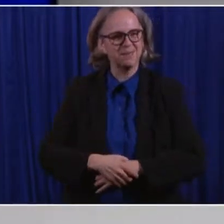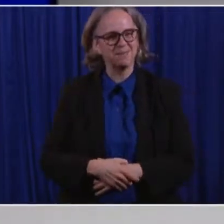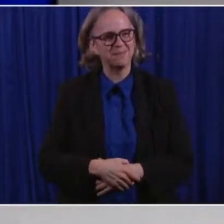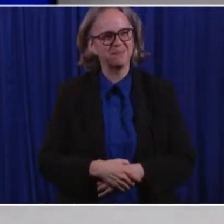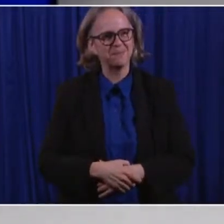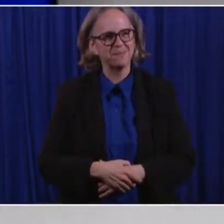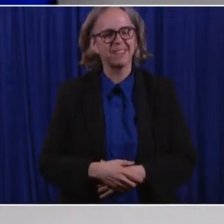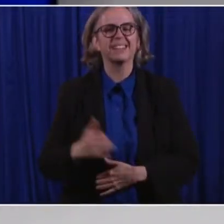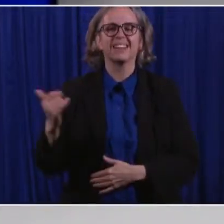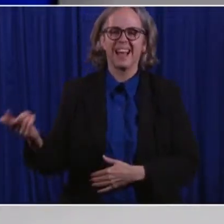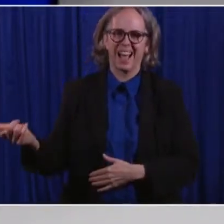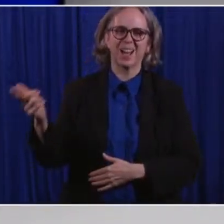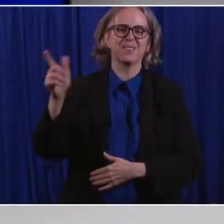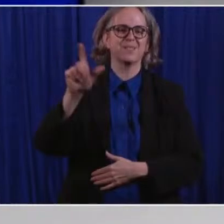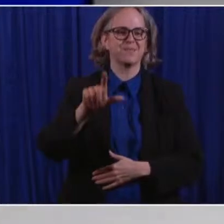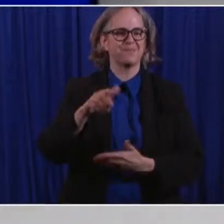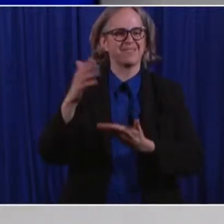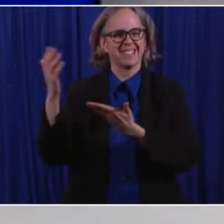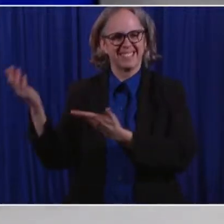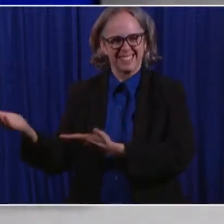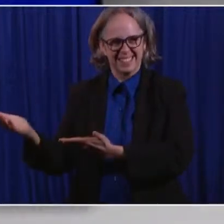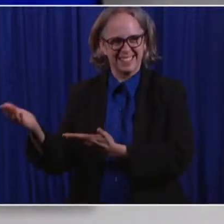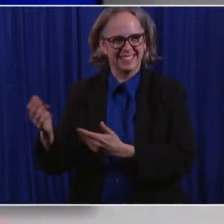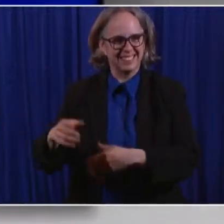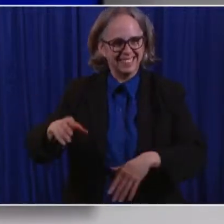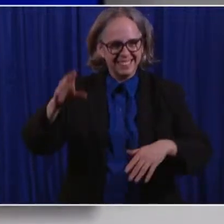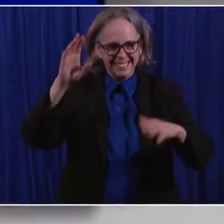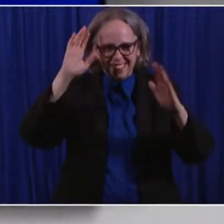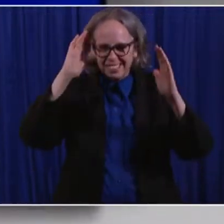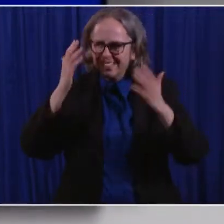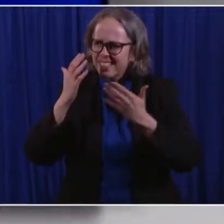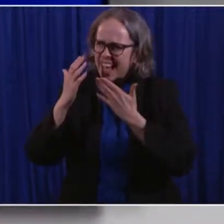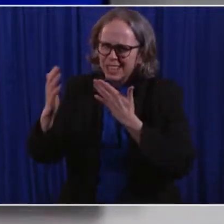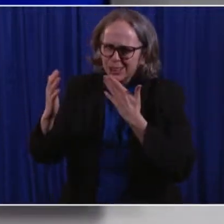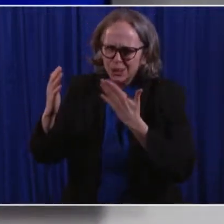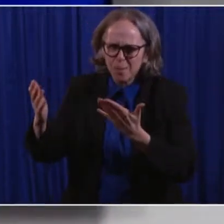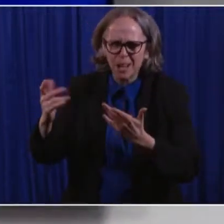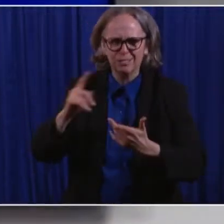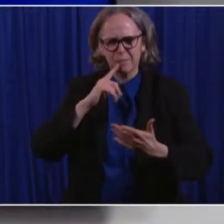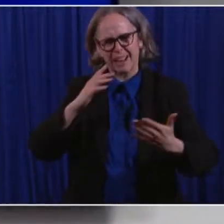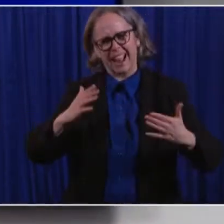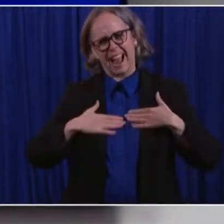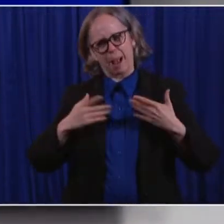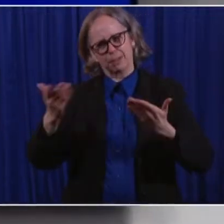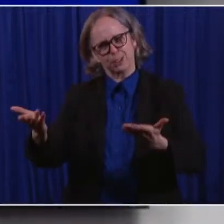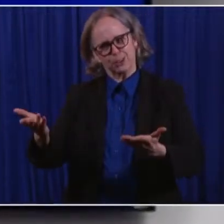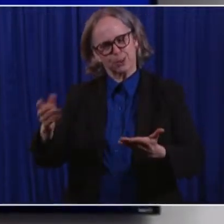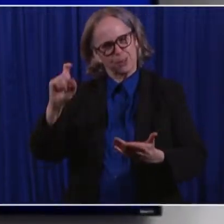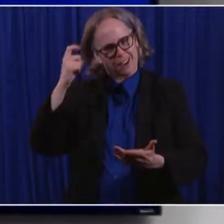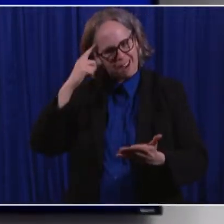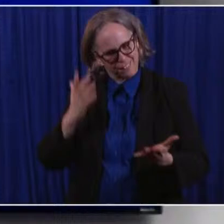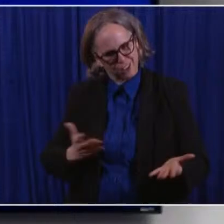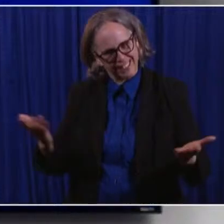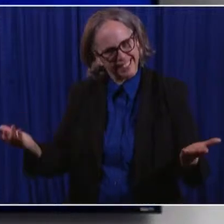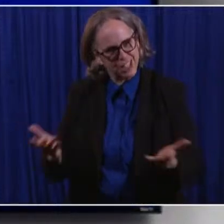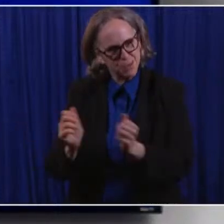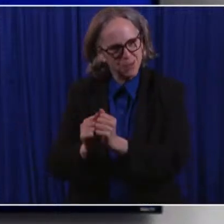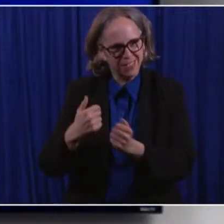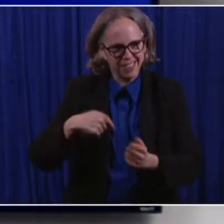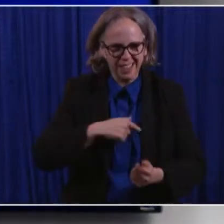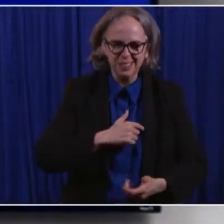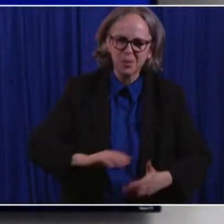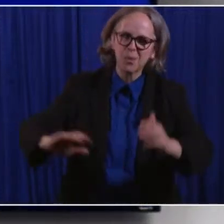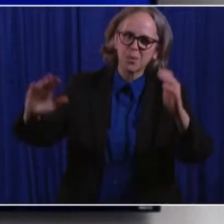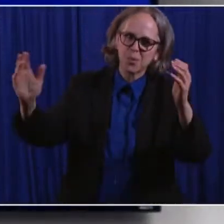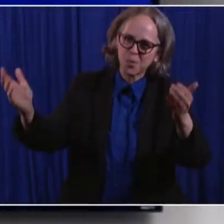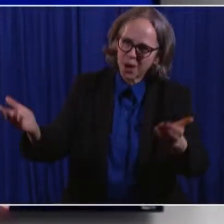Got it now. Thank you very much. Governor, it's such a pleasure to have you here today. A big party welcome. Likewise, I want to give a shout